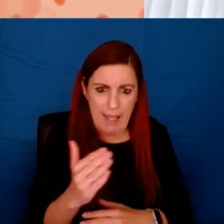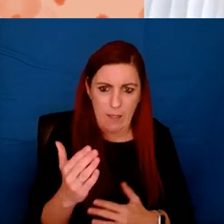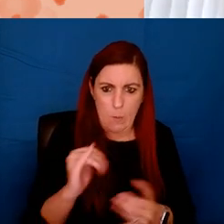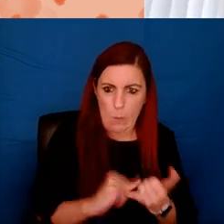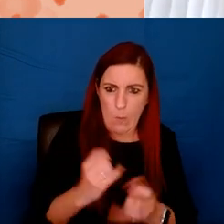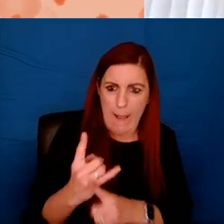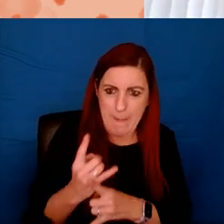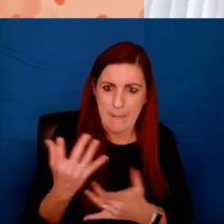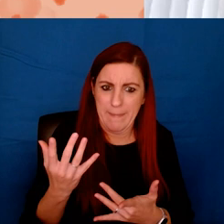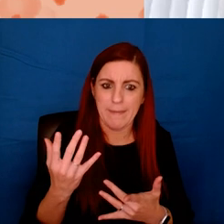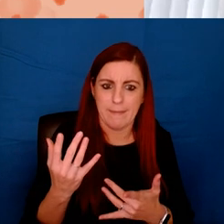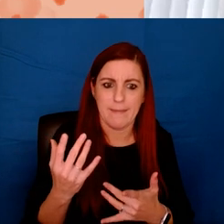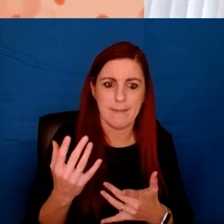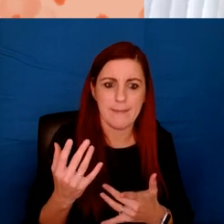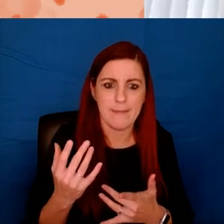between